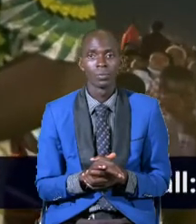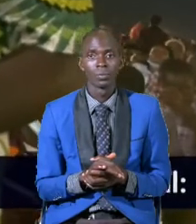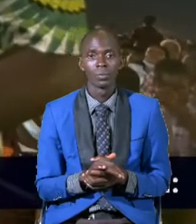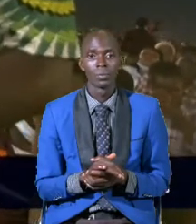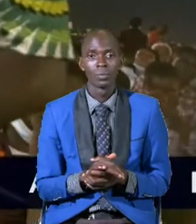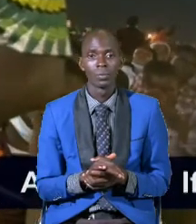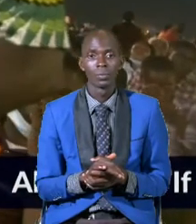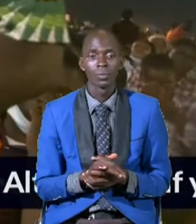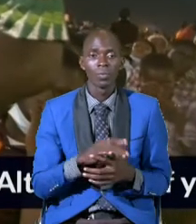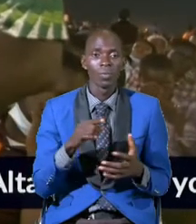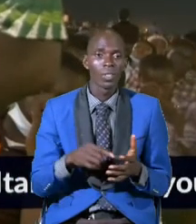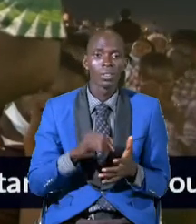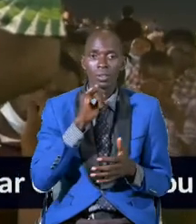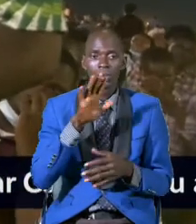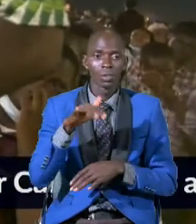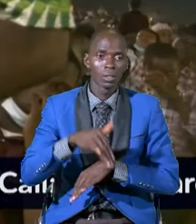This is your night of connection.